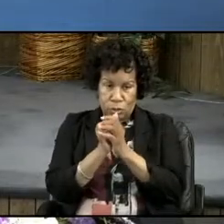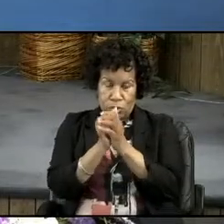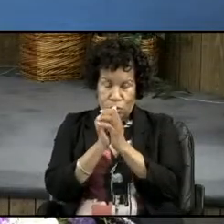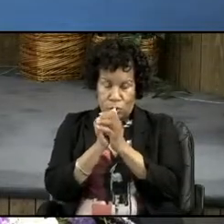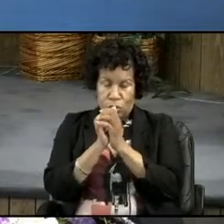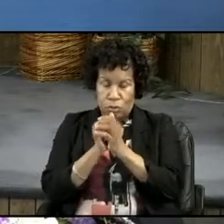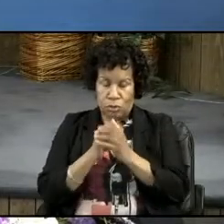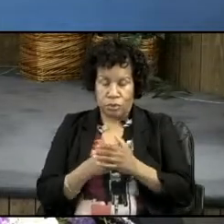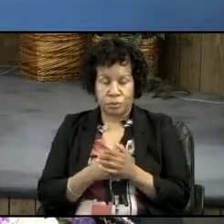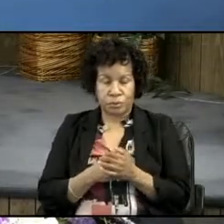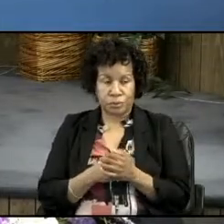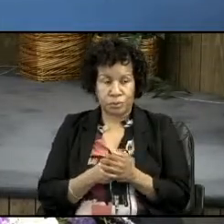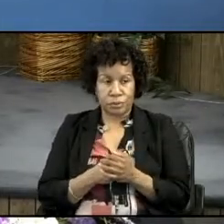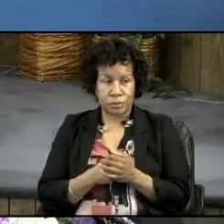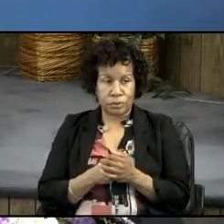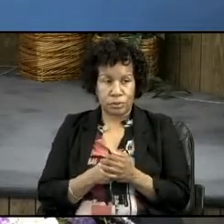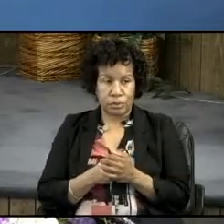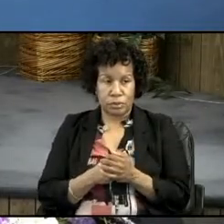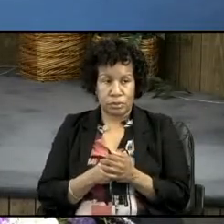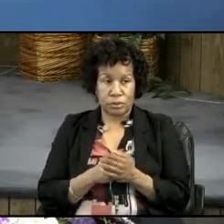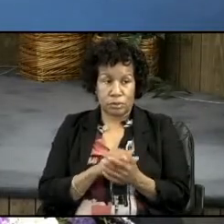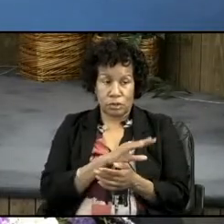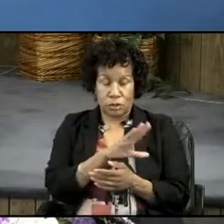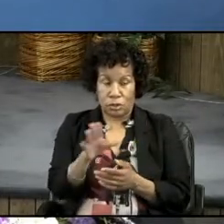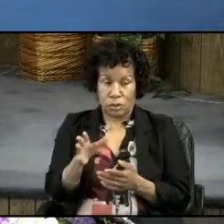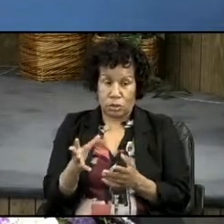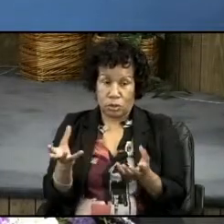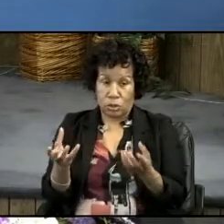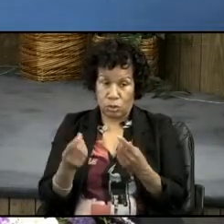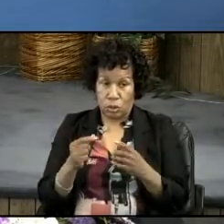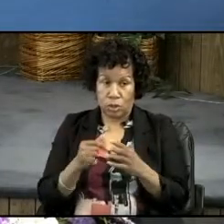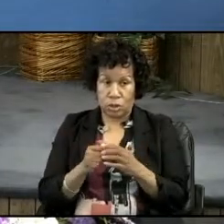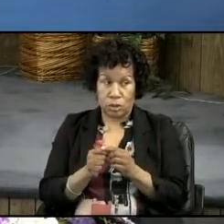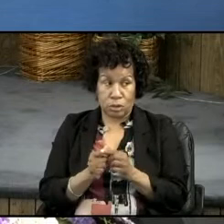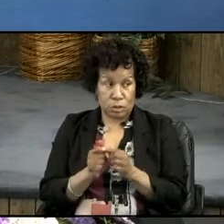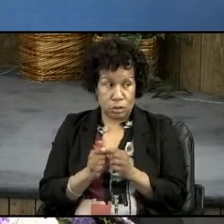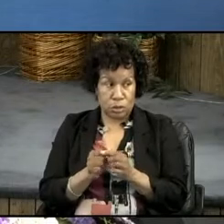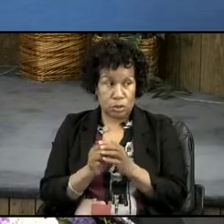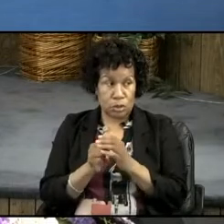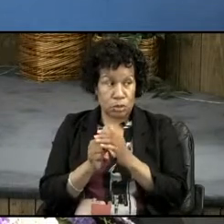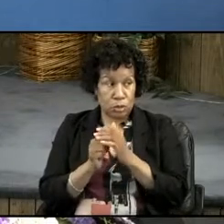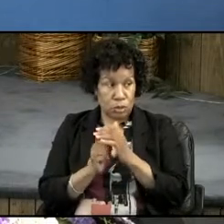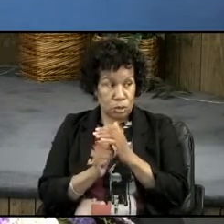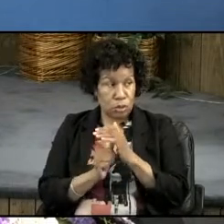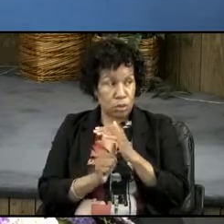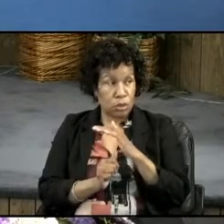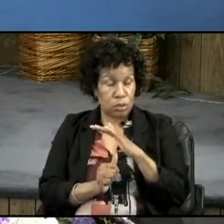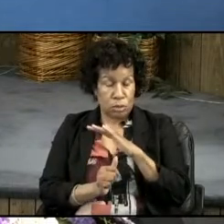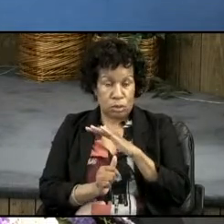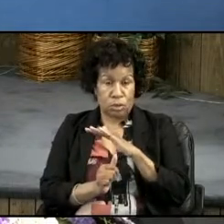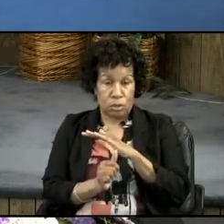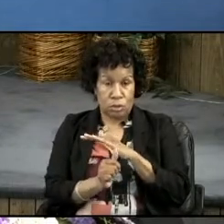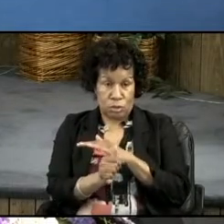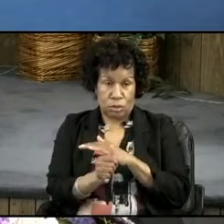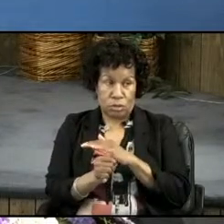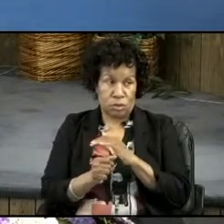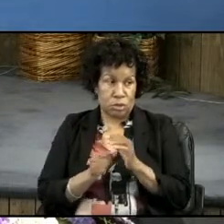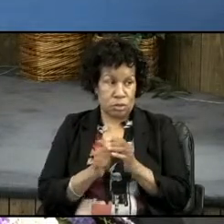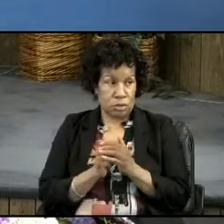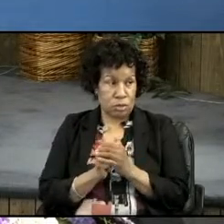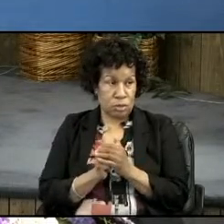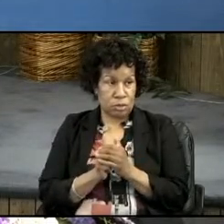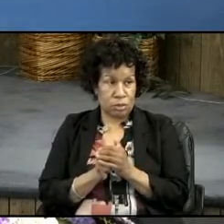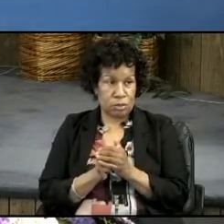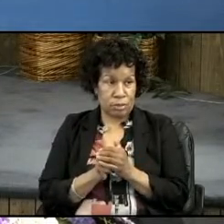You don't want to be awkward. You don't want to be messed up. So he says, Jesus and me, legit.